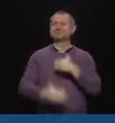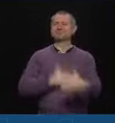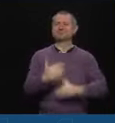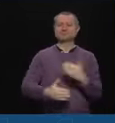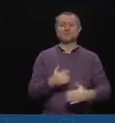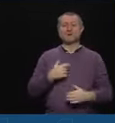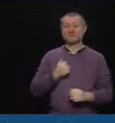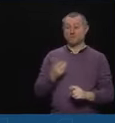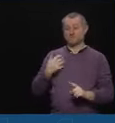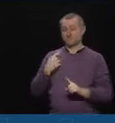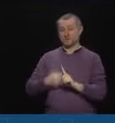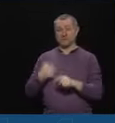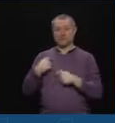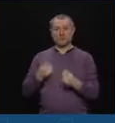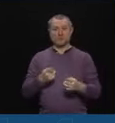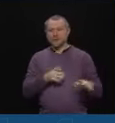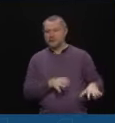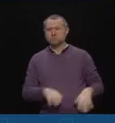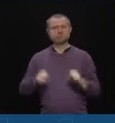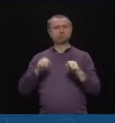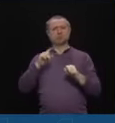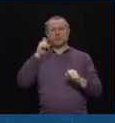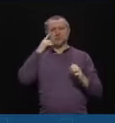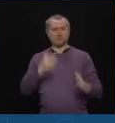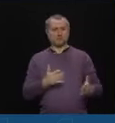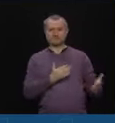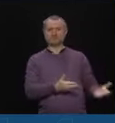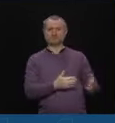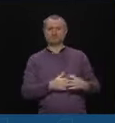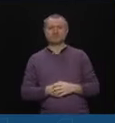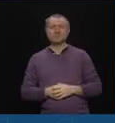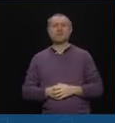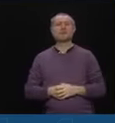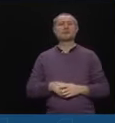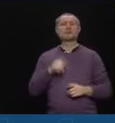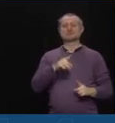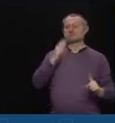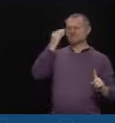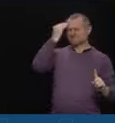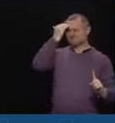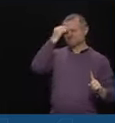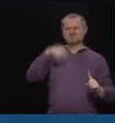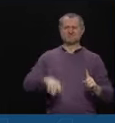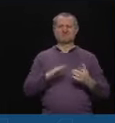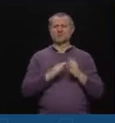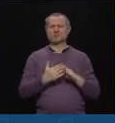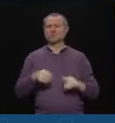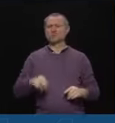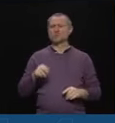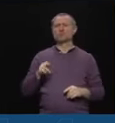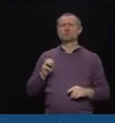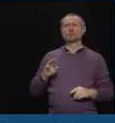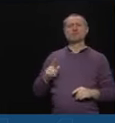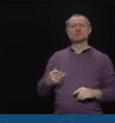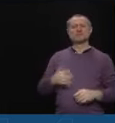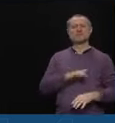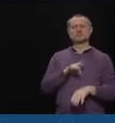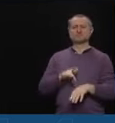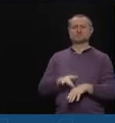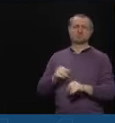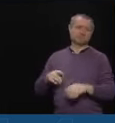office. Governor Hochul is not a stranger to the city of Newburgh, New York. She's been here at least three or four